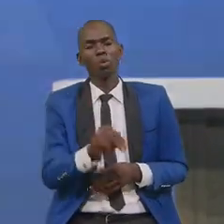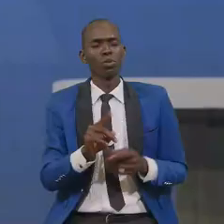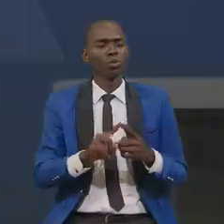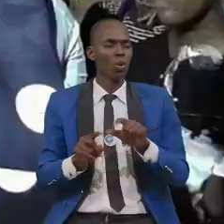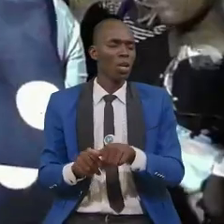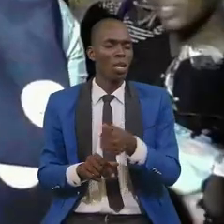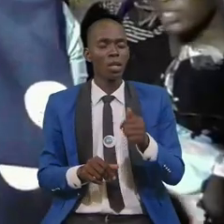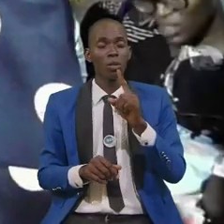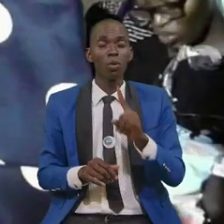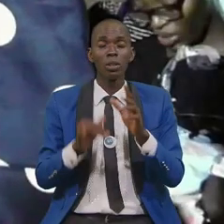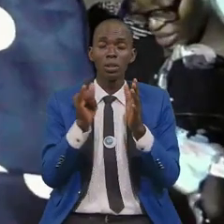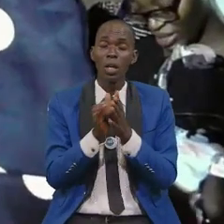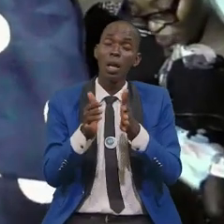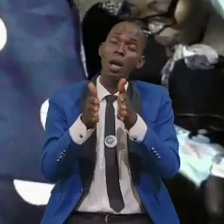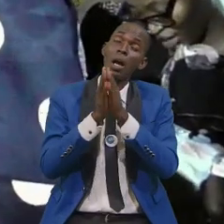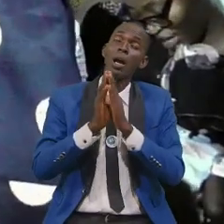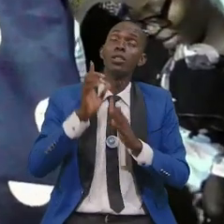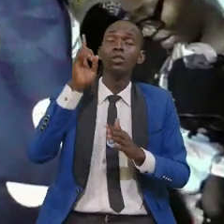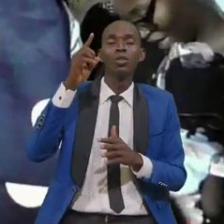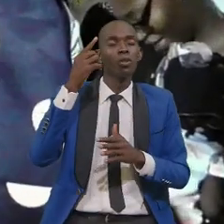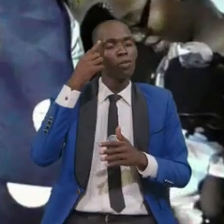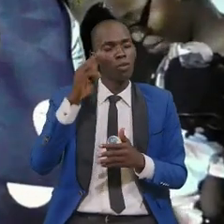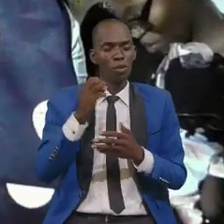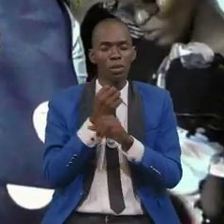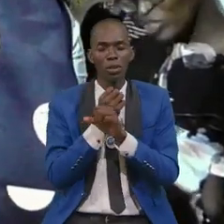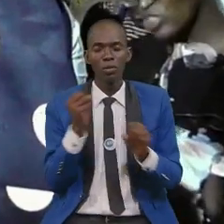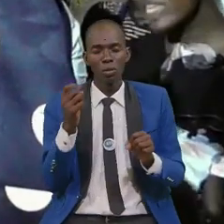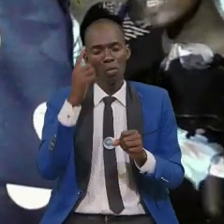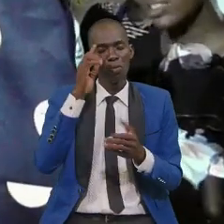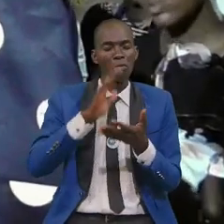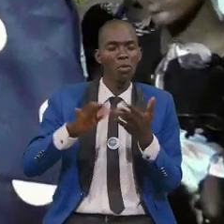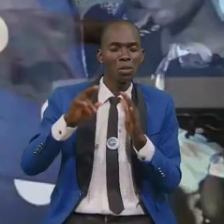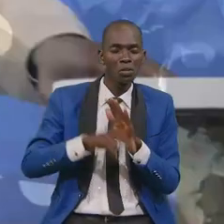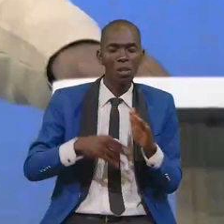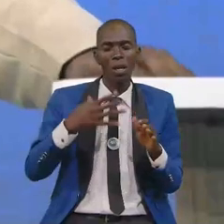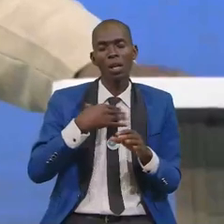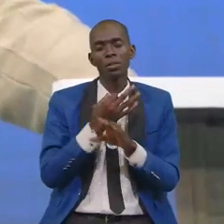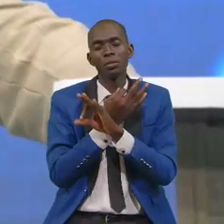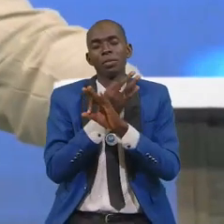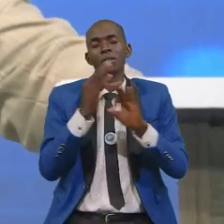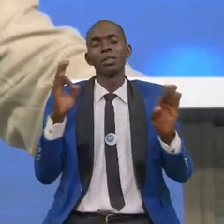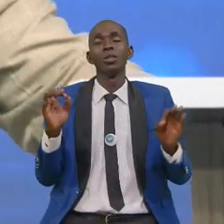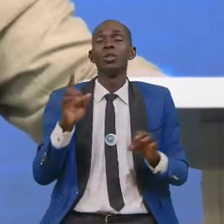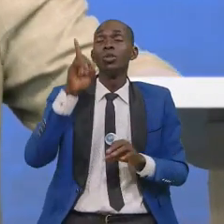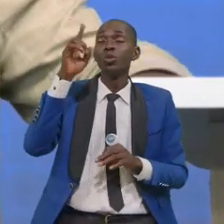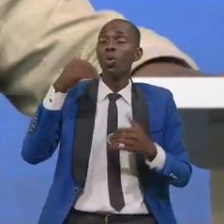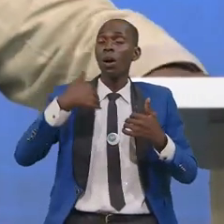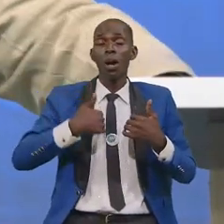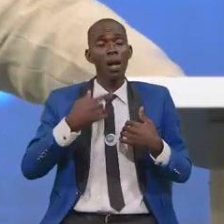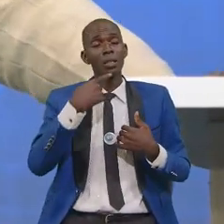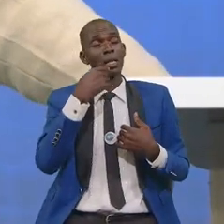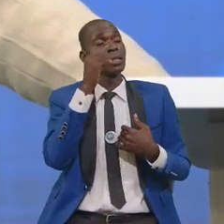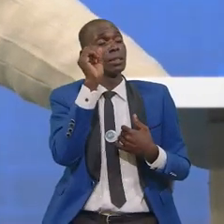that asks you of salvation, forgiveness, and freedom. You have said yes to